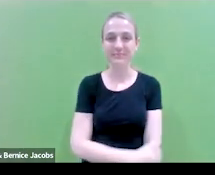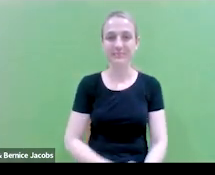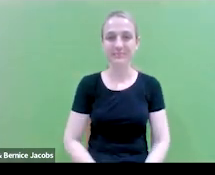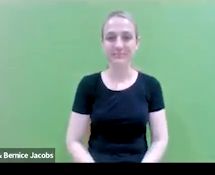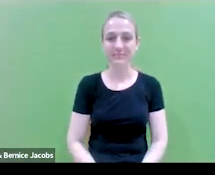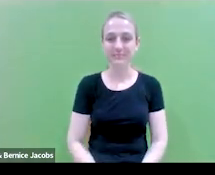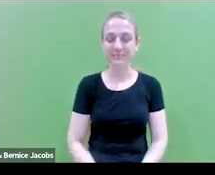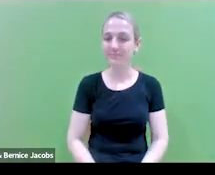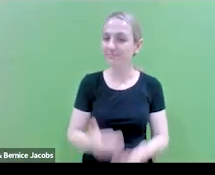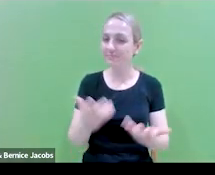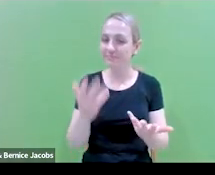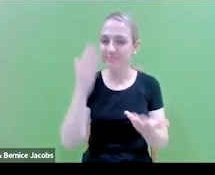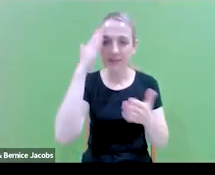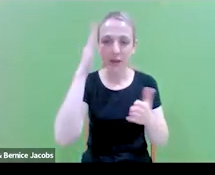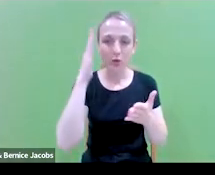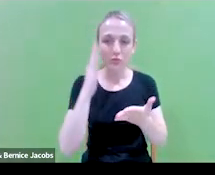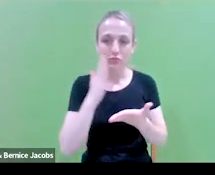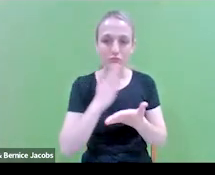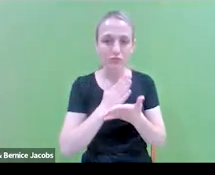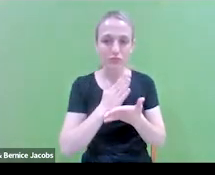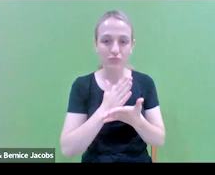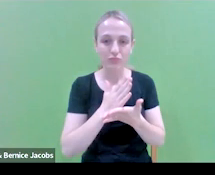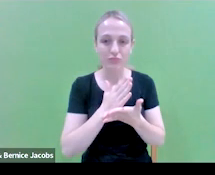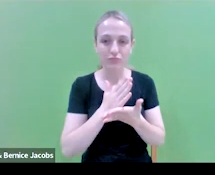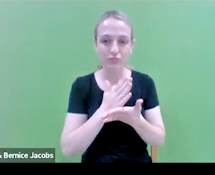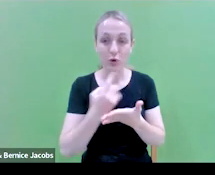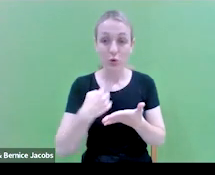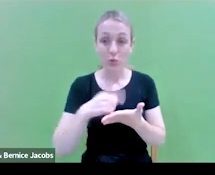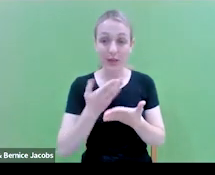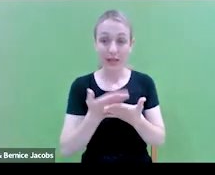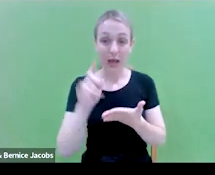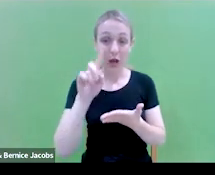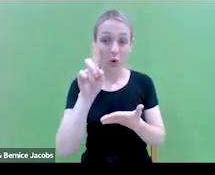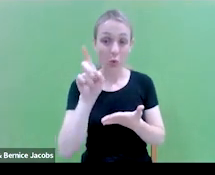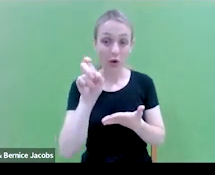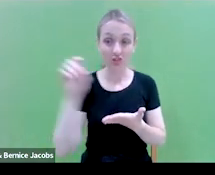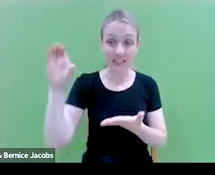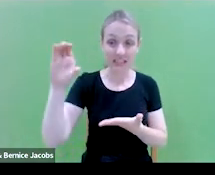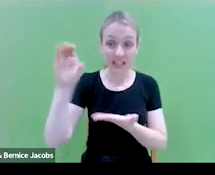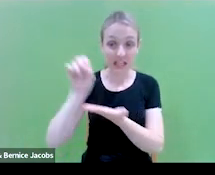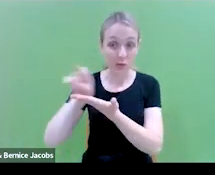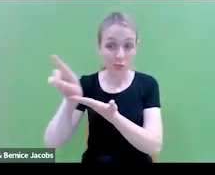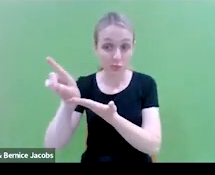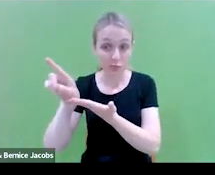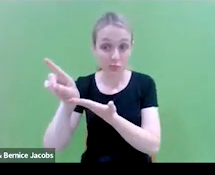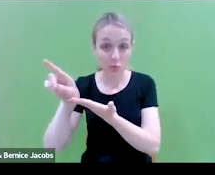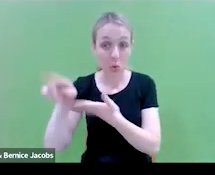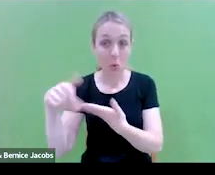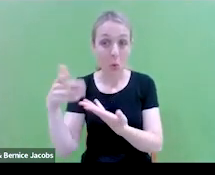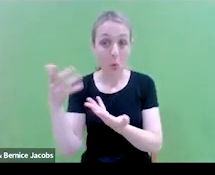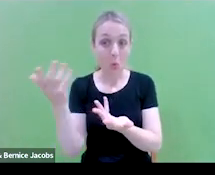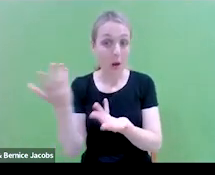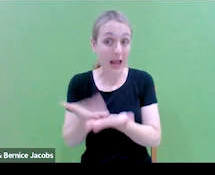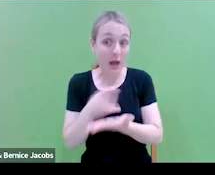I'm not sure of the etiquette. Are we sending questions through to Chesway, or do we